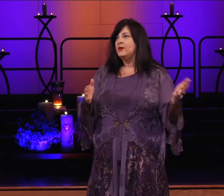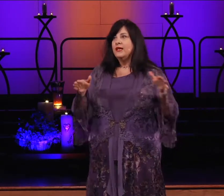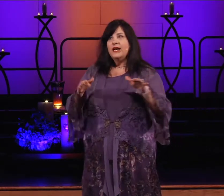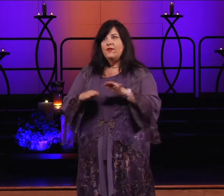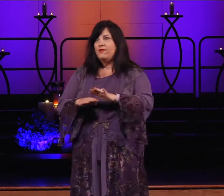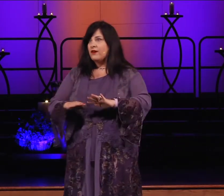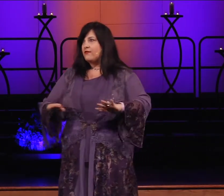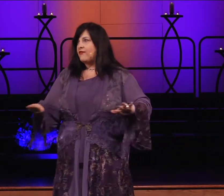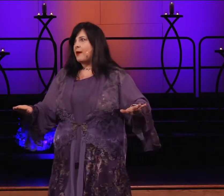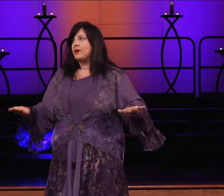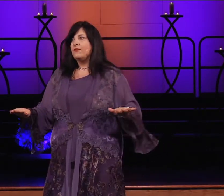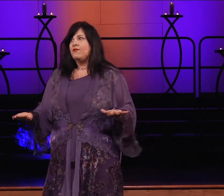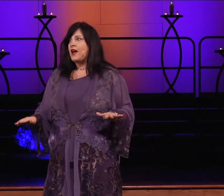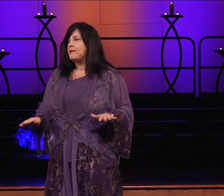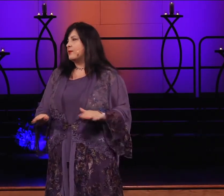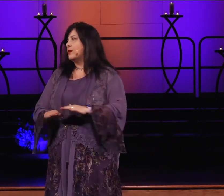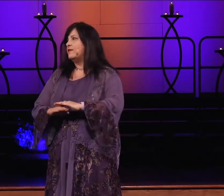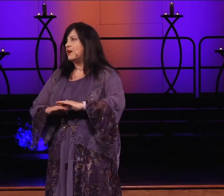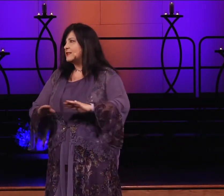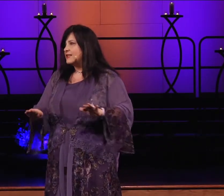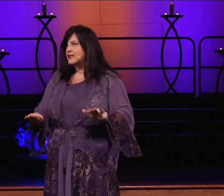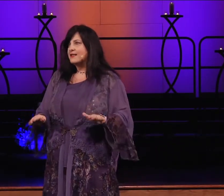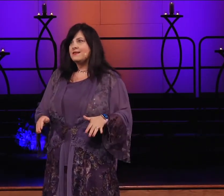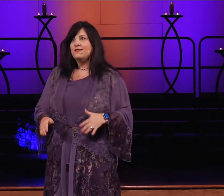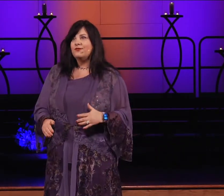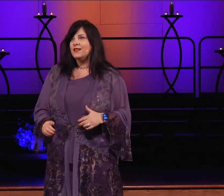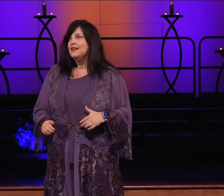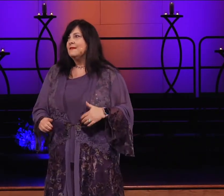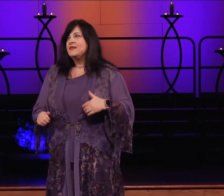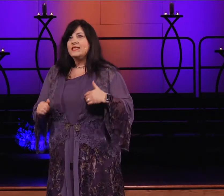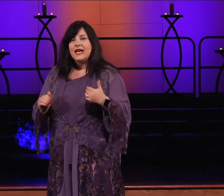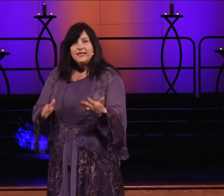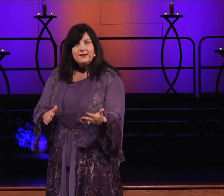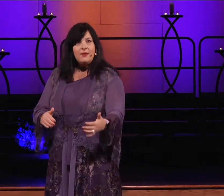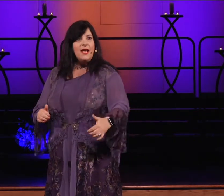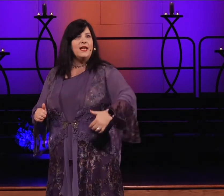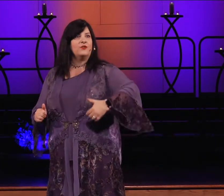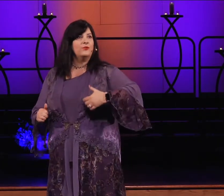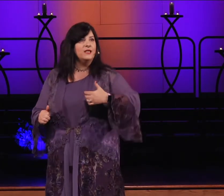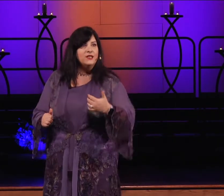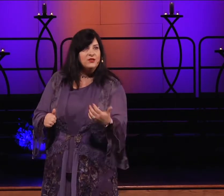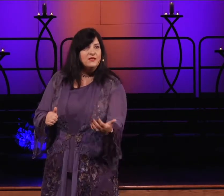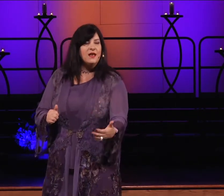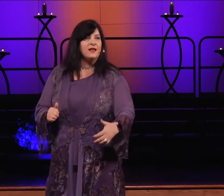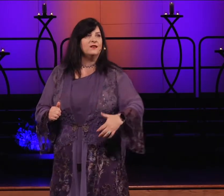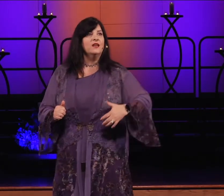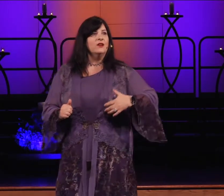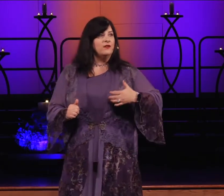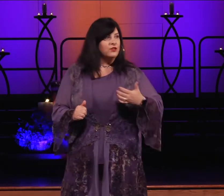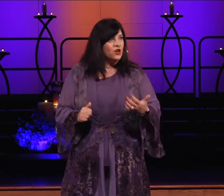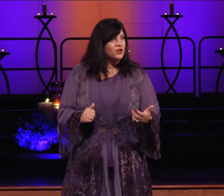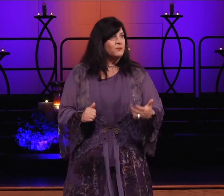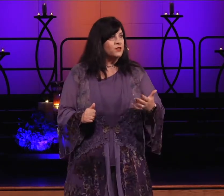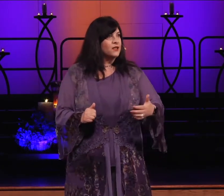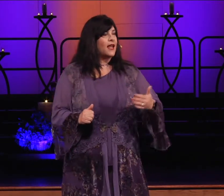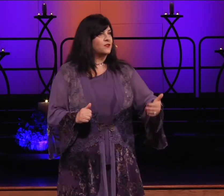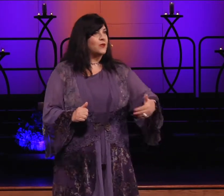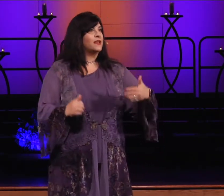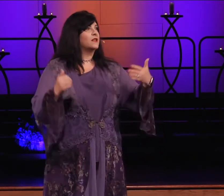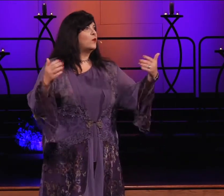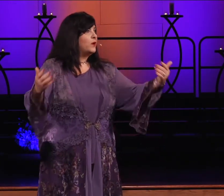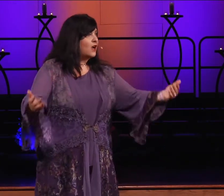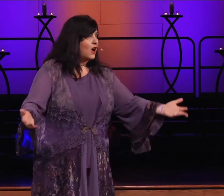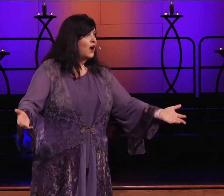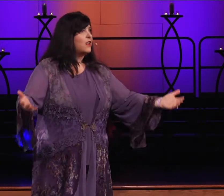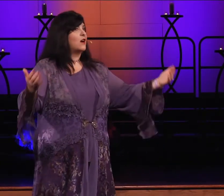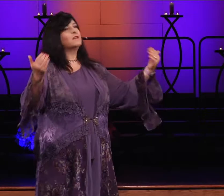we do and the very fabric and fiber of our teaching is different. Science of mind, religious science. Reverend Josh mentioned last